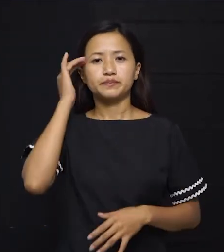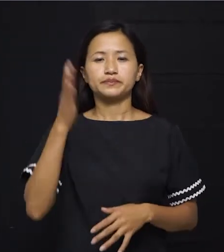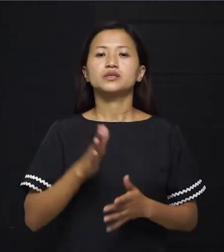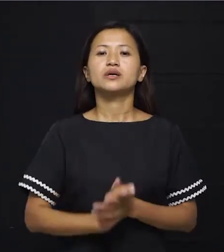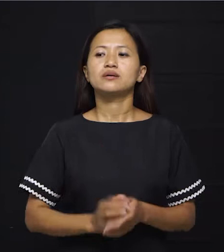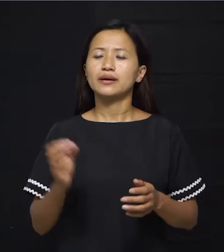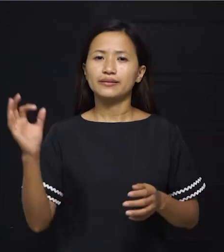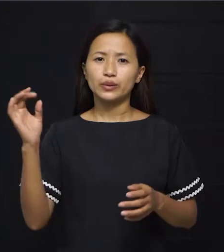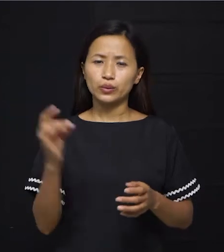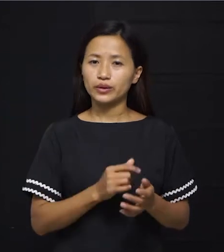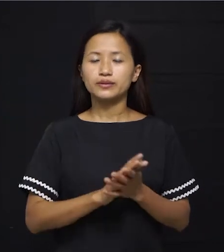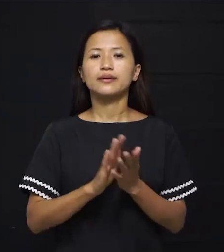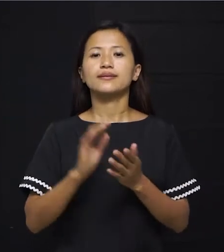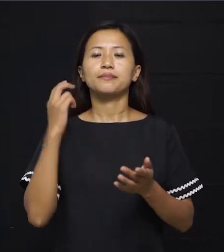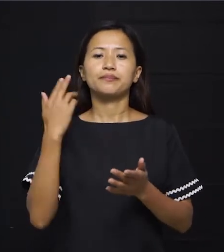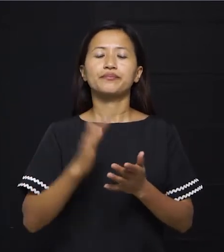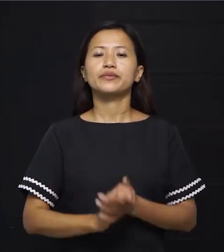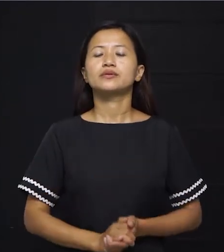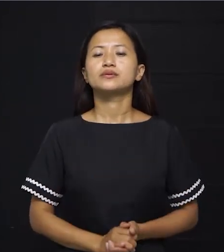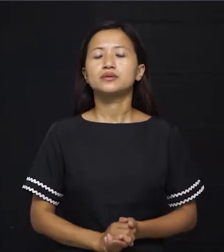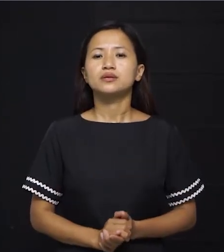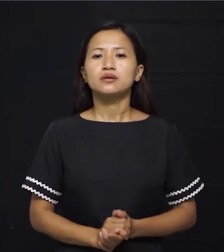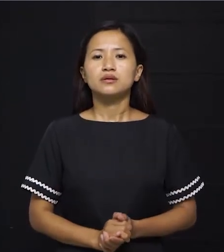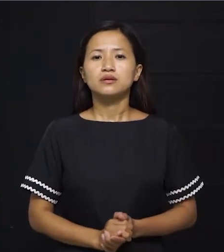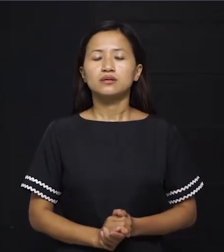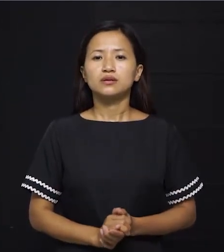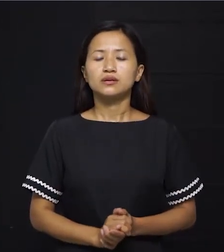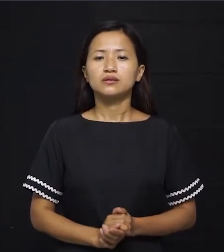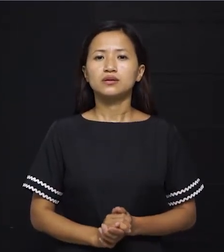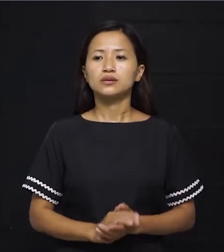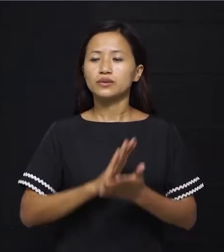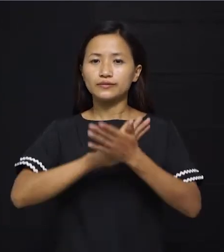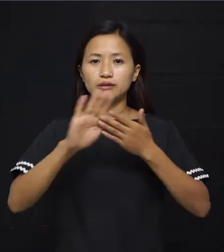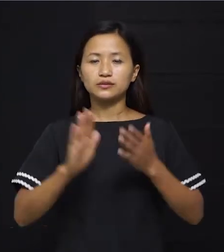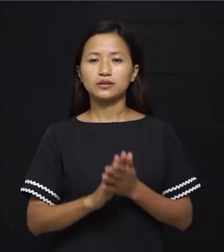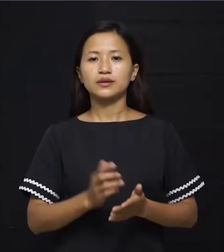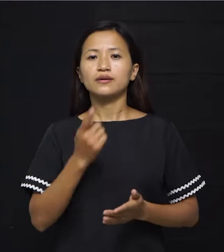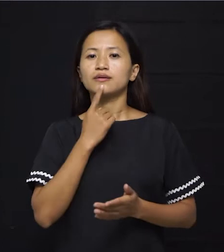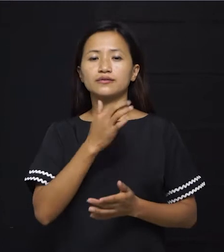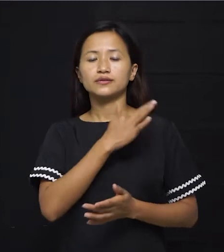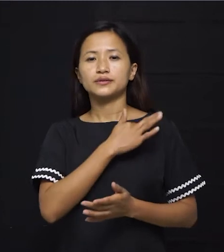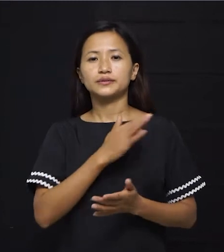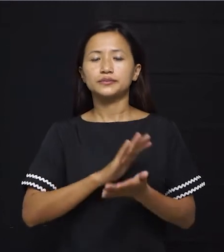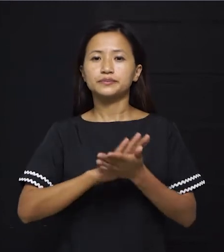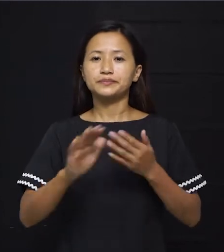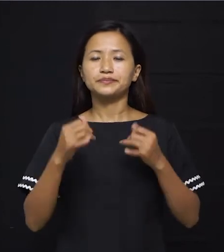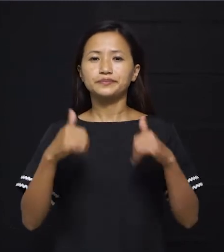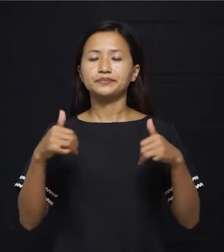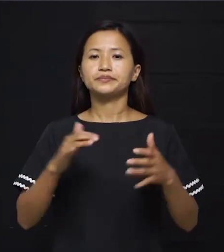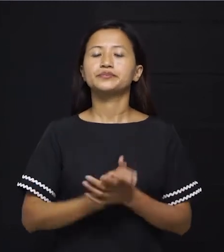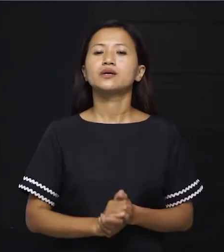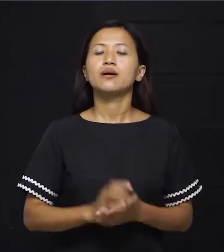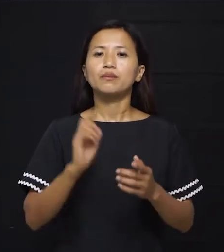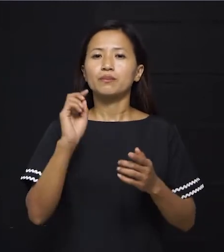give a quick recap of what we have done in our previous two classes. We have done Fair Play, Chapter 7, Part 1